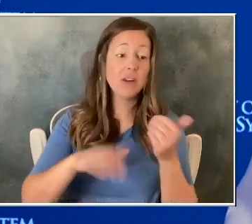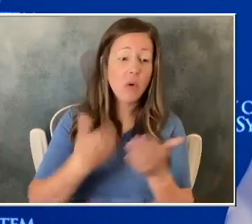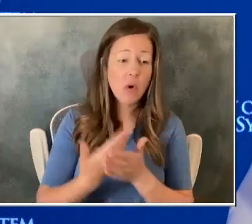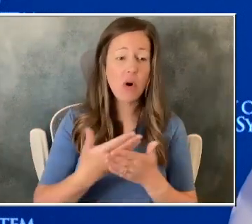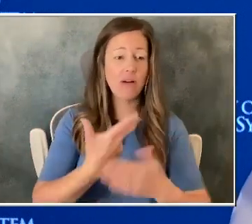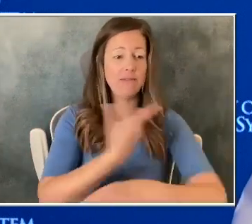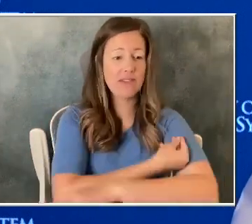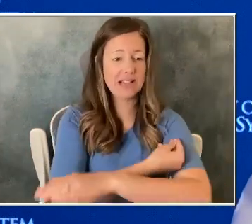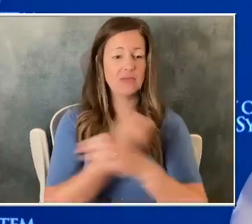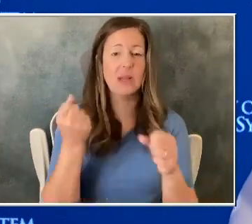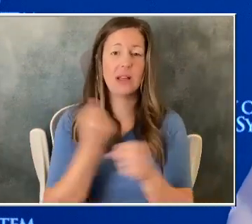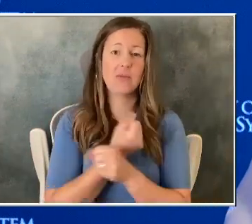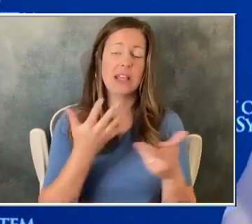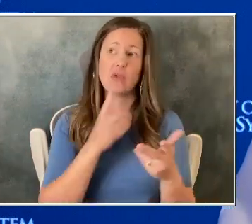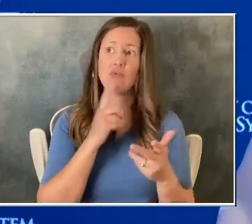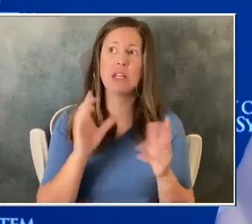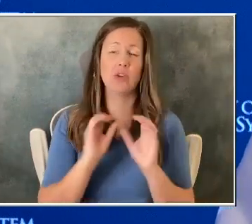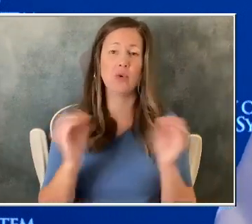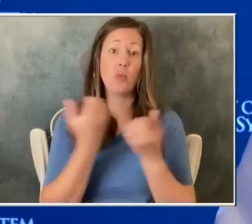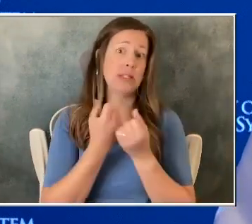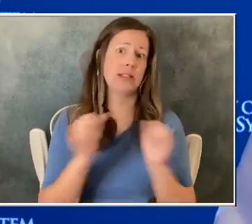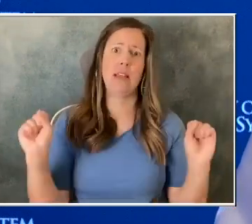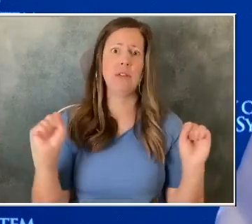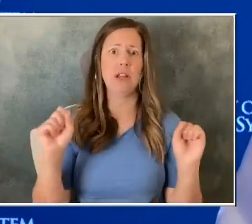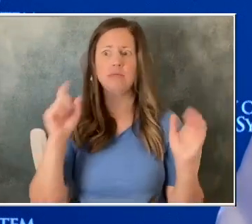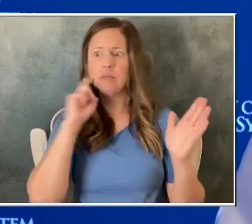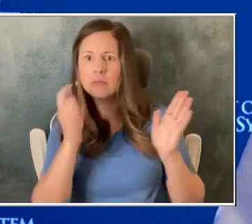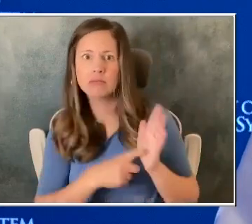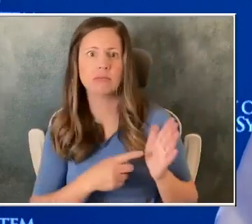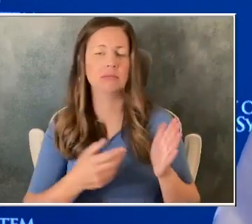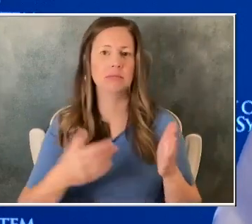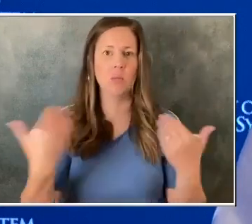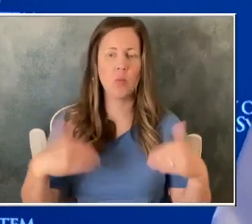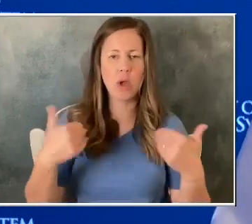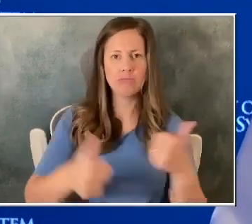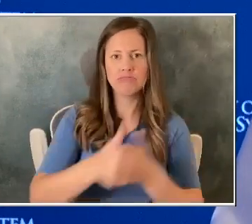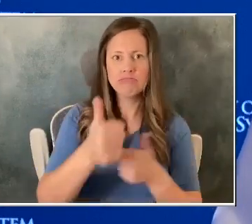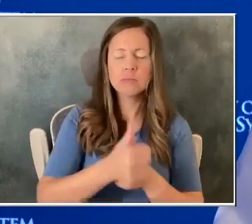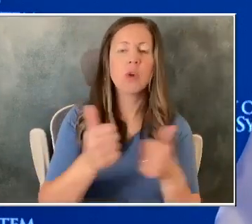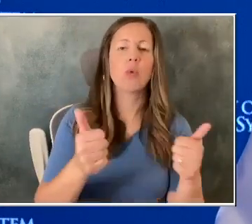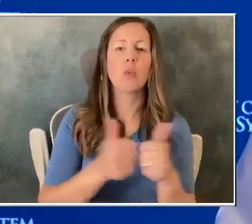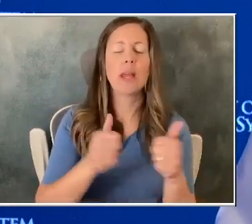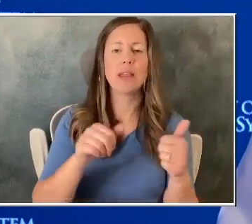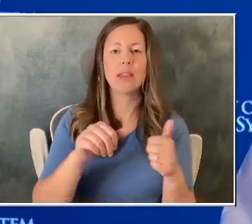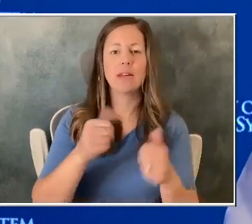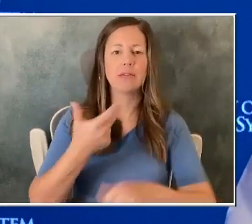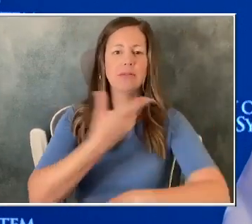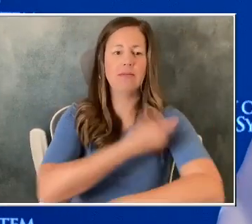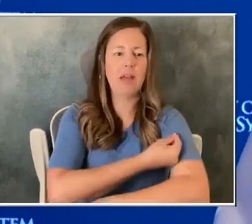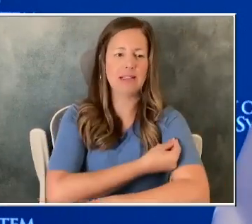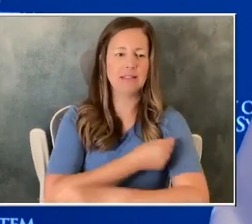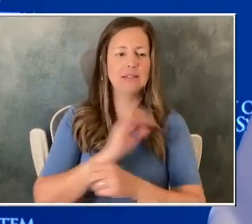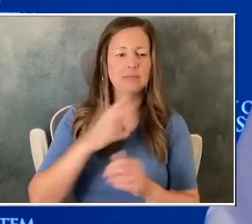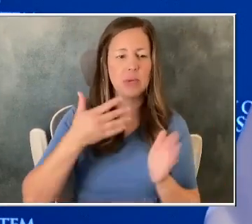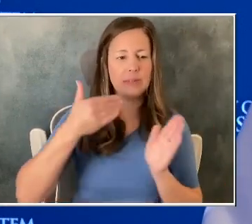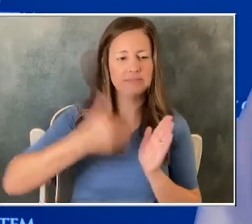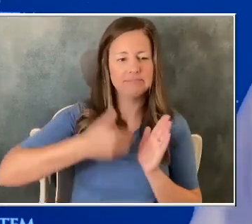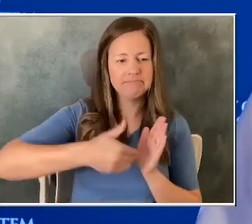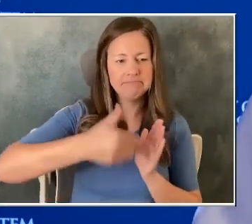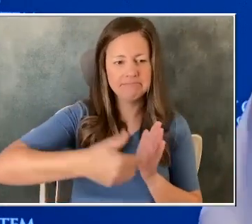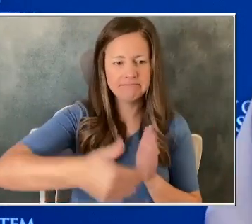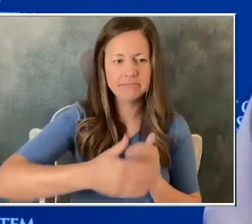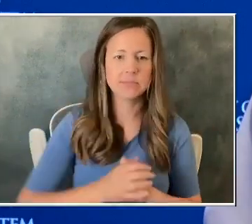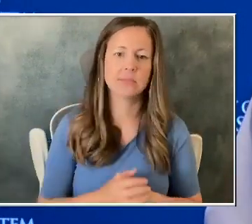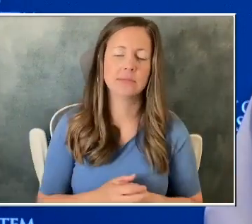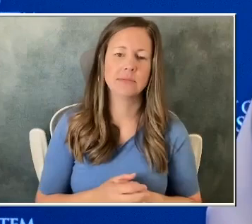there haven't been really any safety signals related to getting doses, fairly soon after one another, as